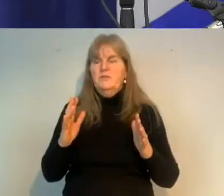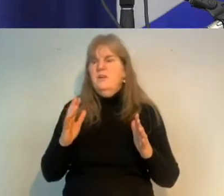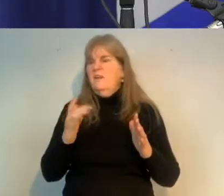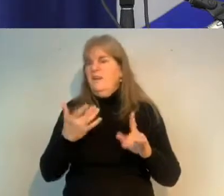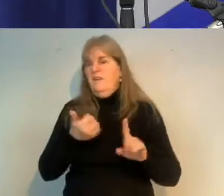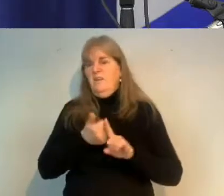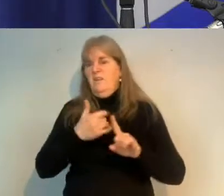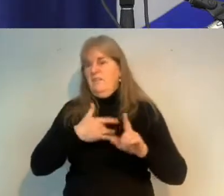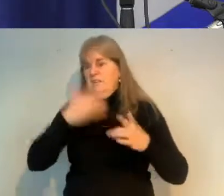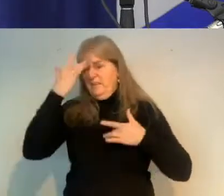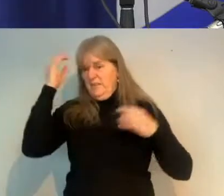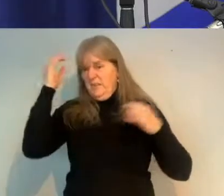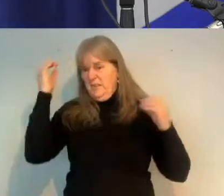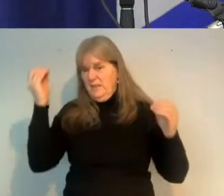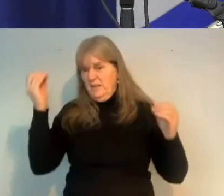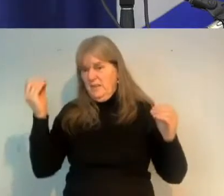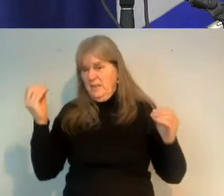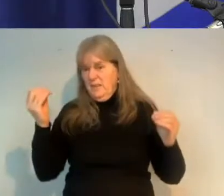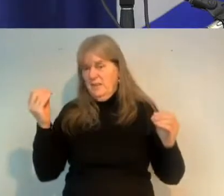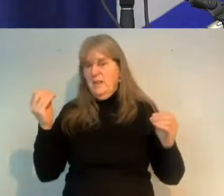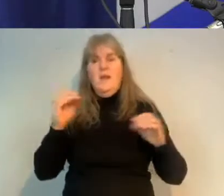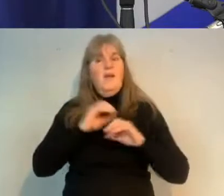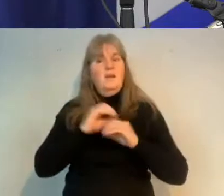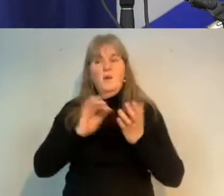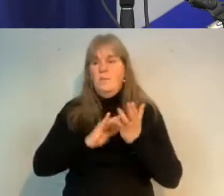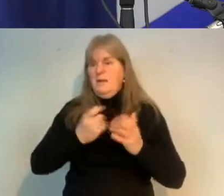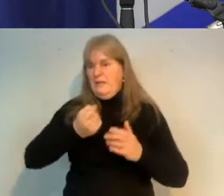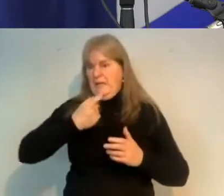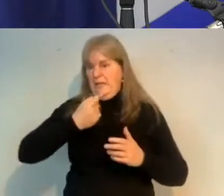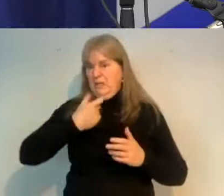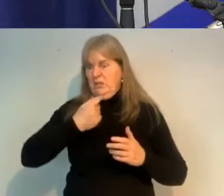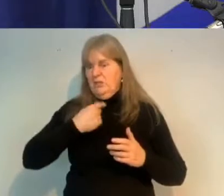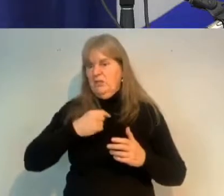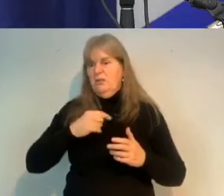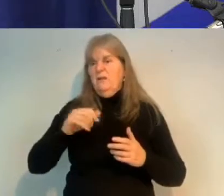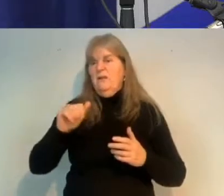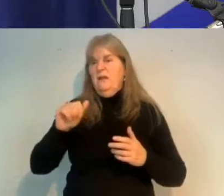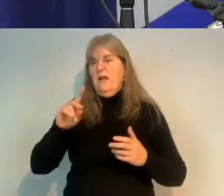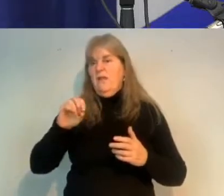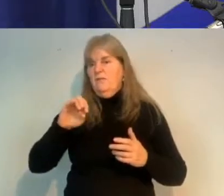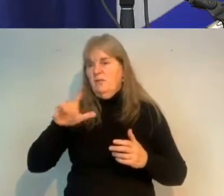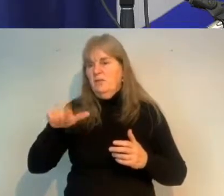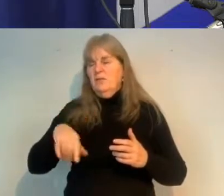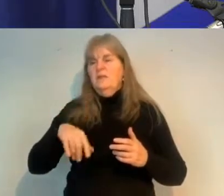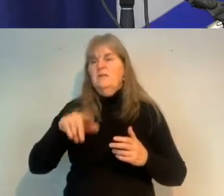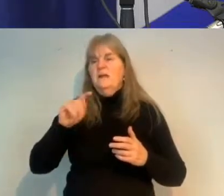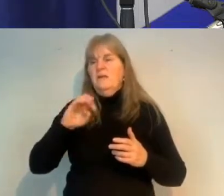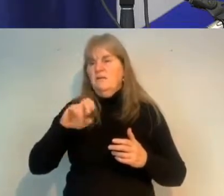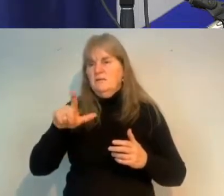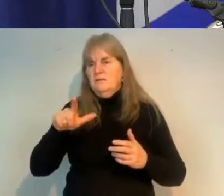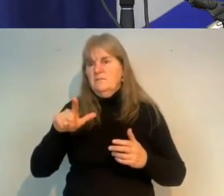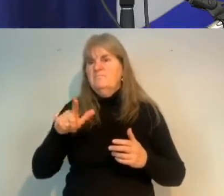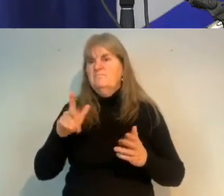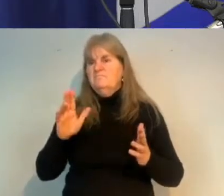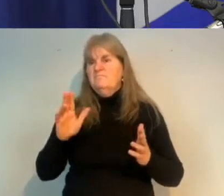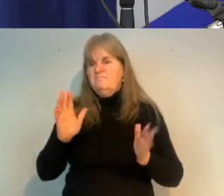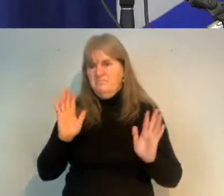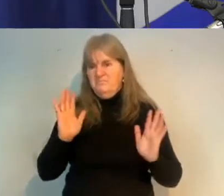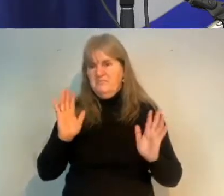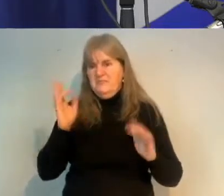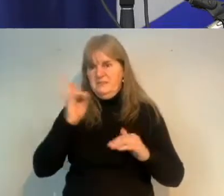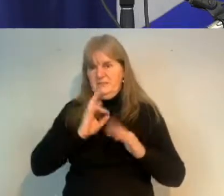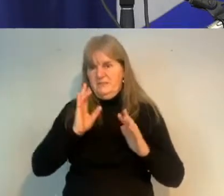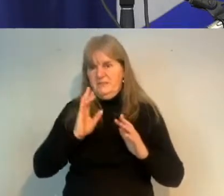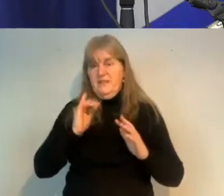and you are off all fever-reducing medicines like Tylenol, ibuprofen. If you can't get a